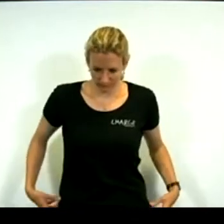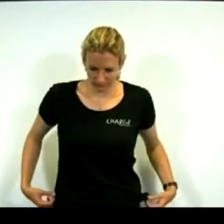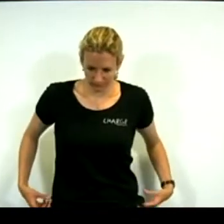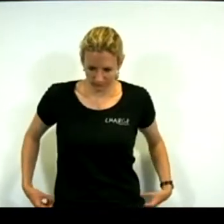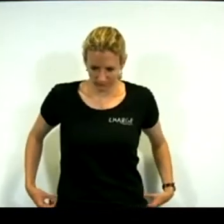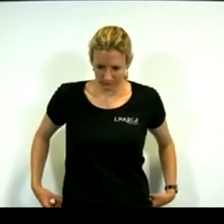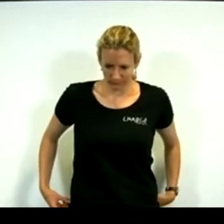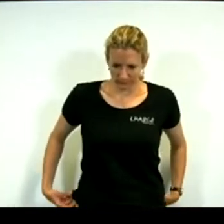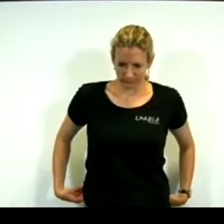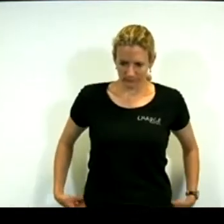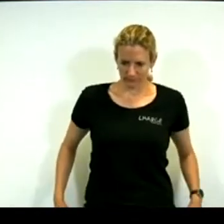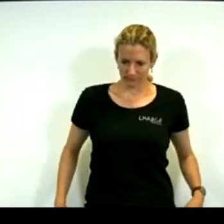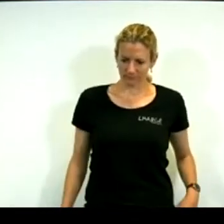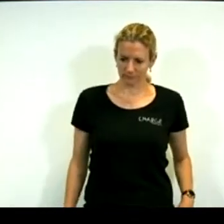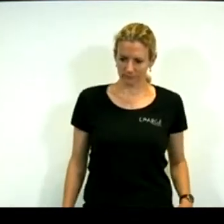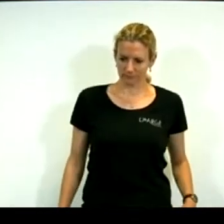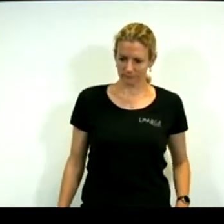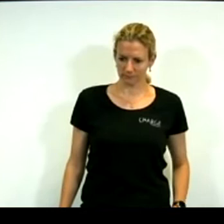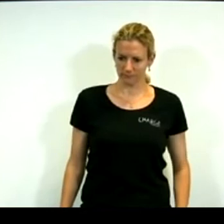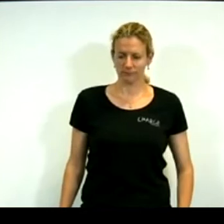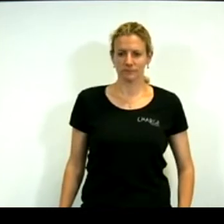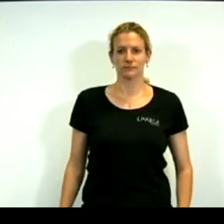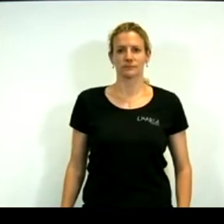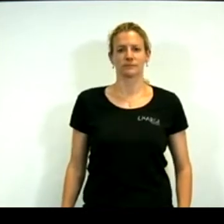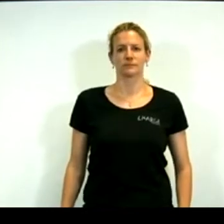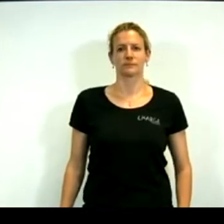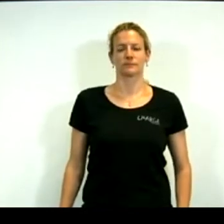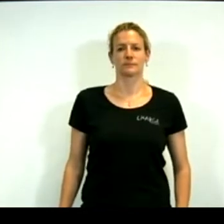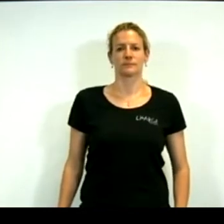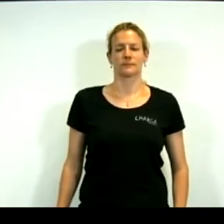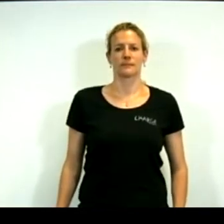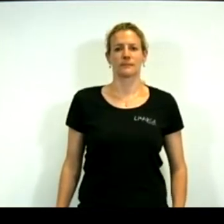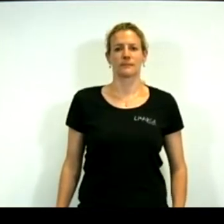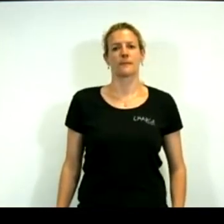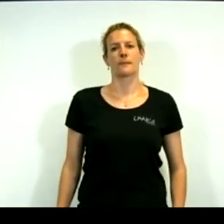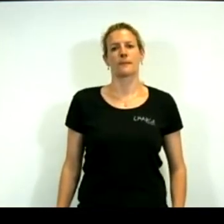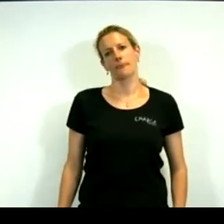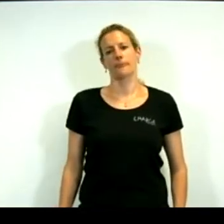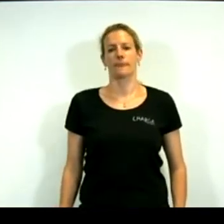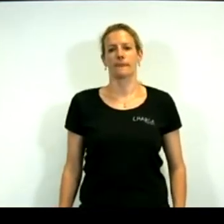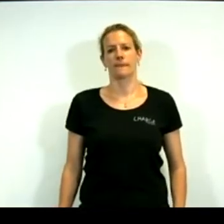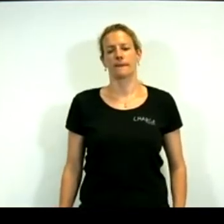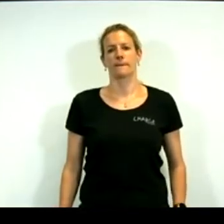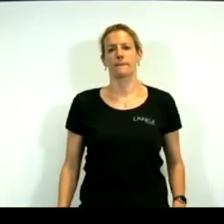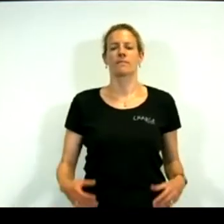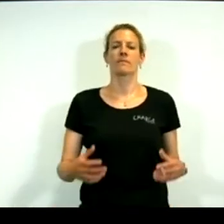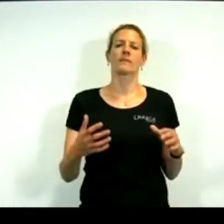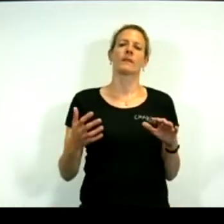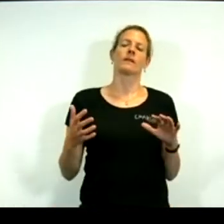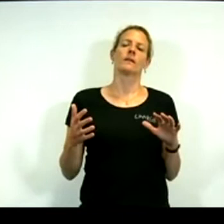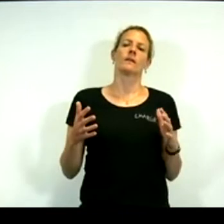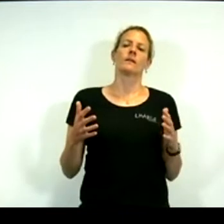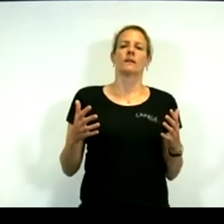I think it's quite good to assume that the child might need glasses